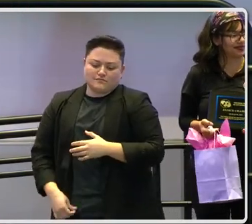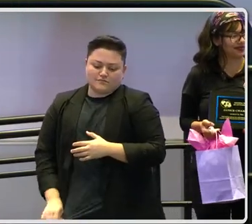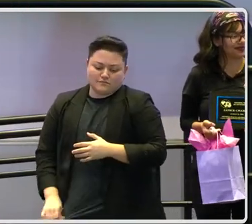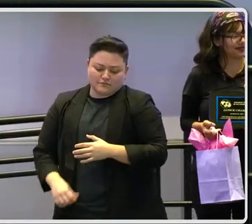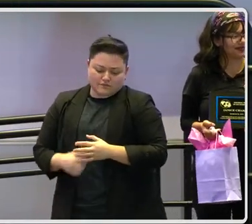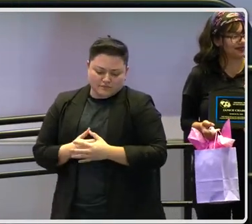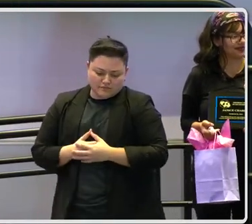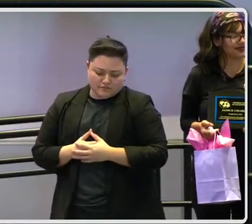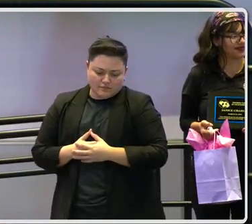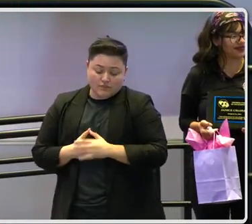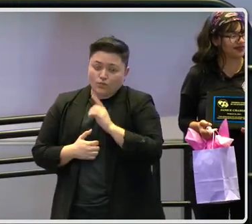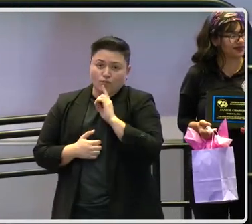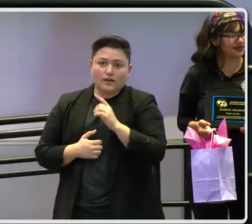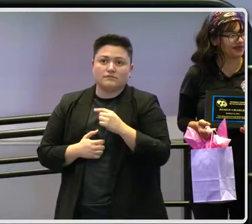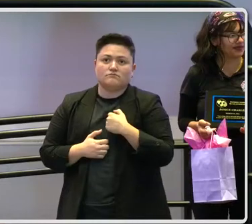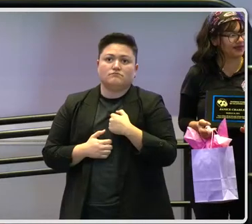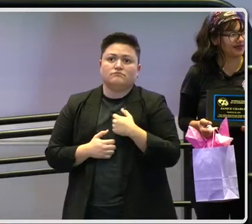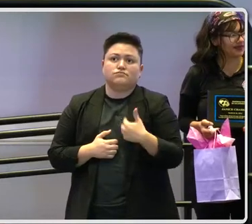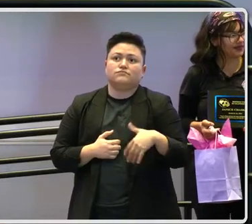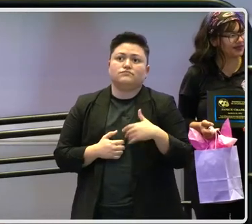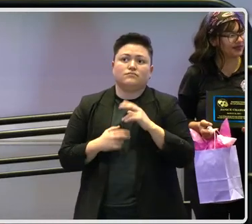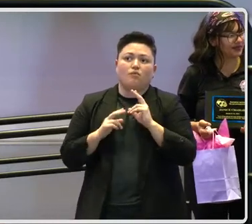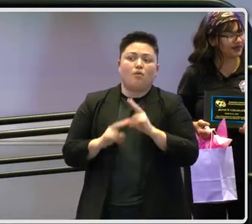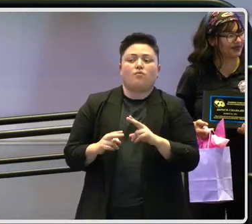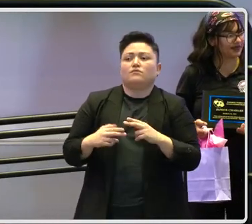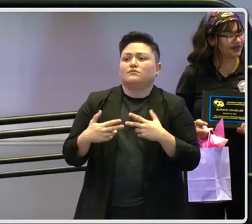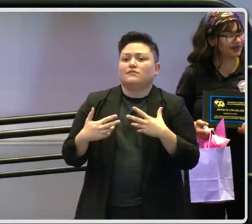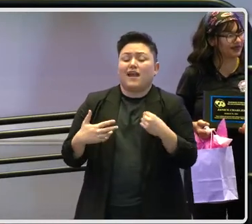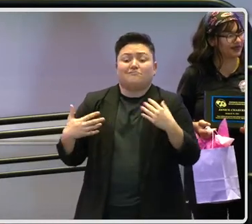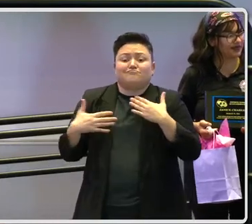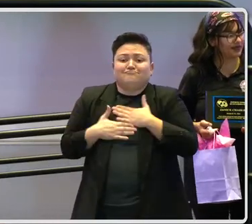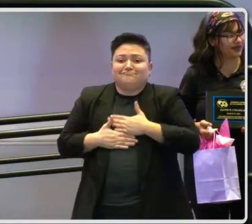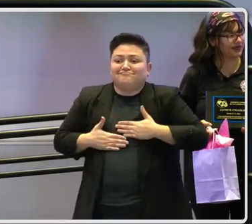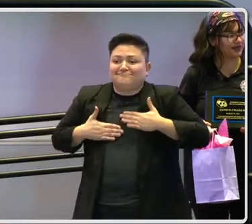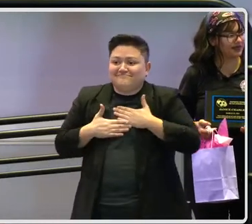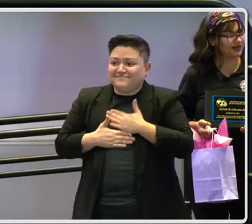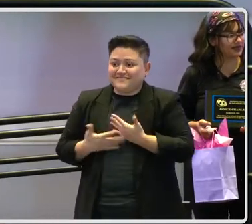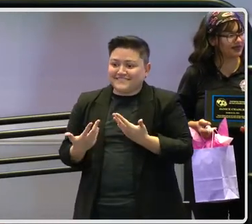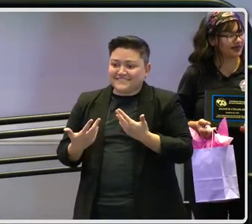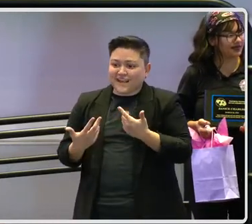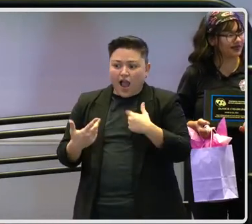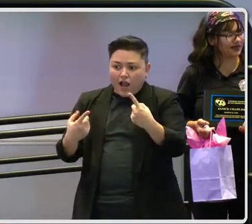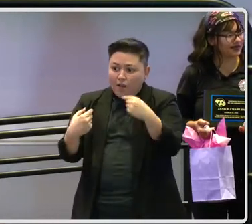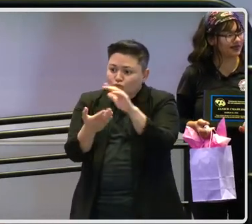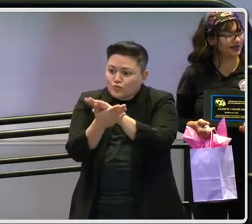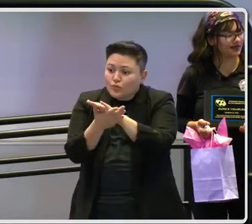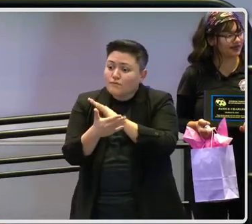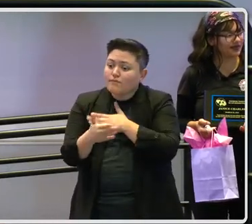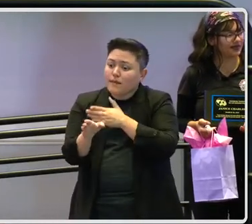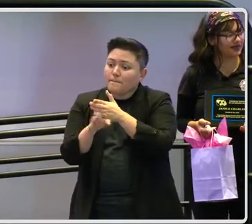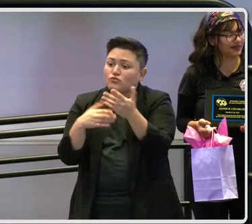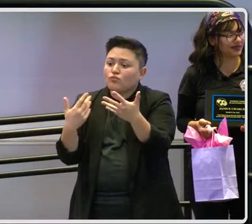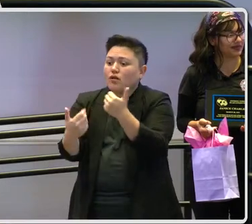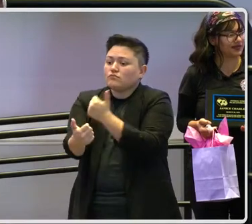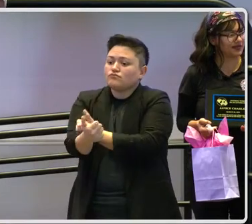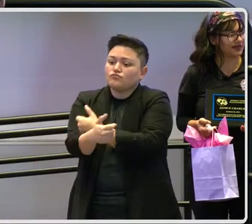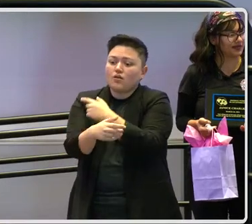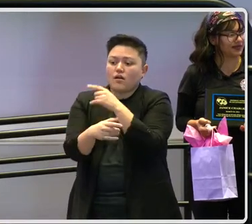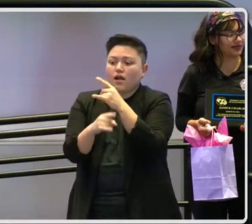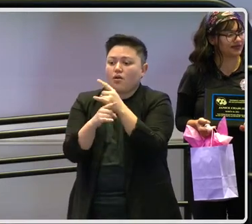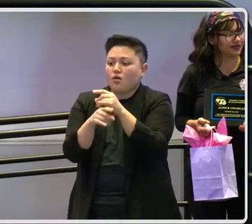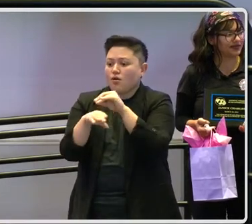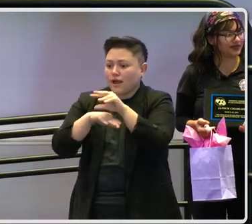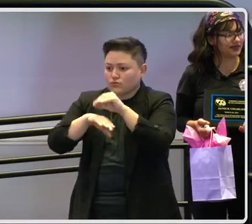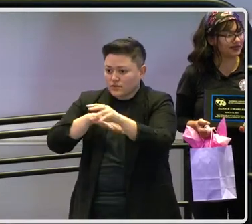it's just been an honor and a pleasure. You know, I go to school, my major is drug and alcohol counseling,